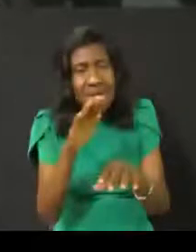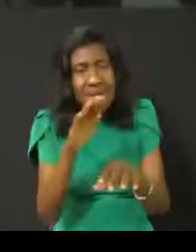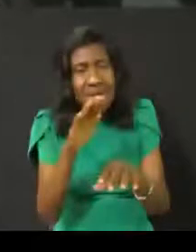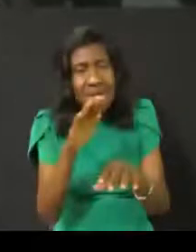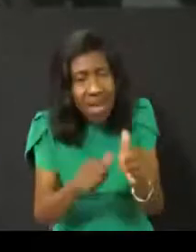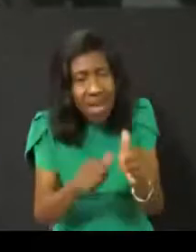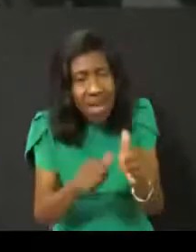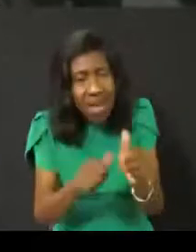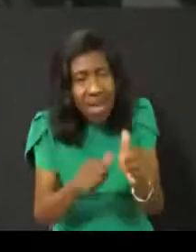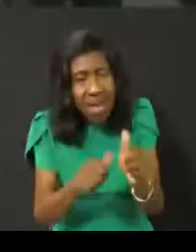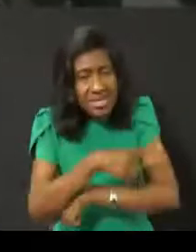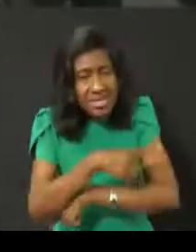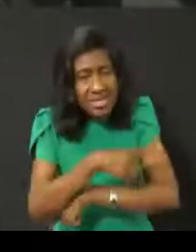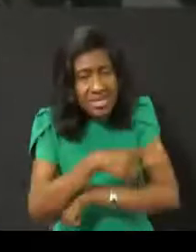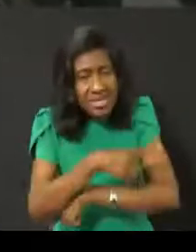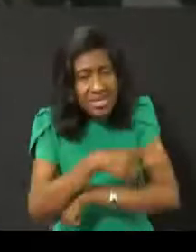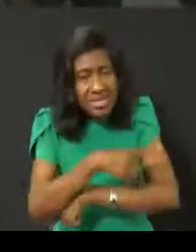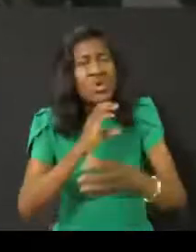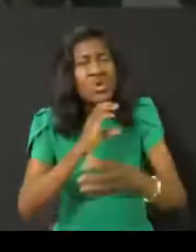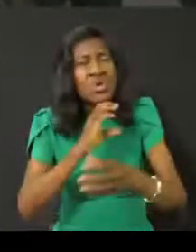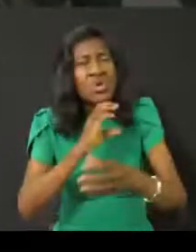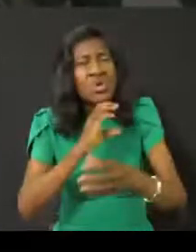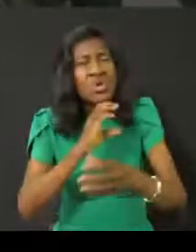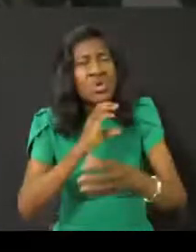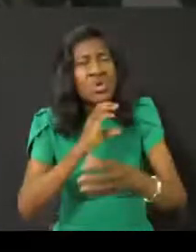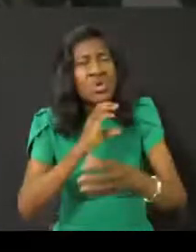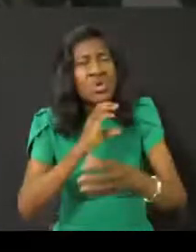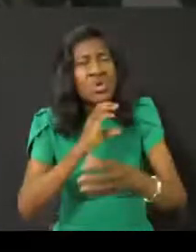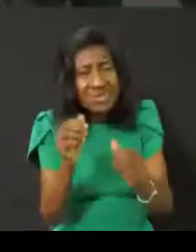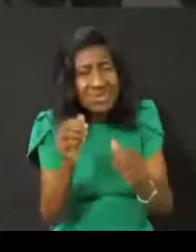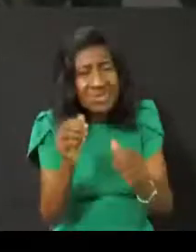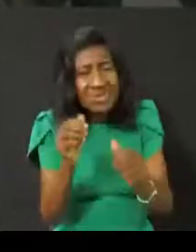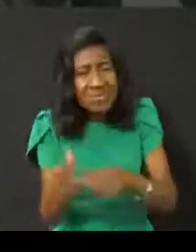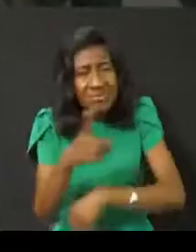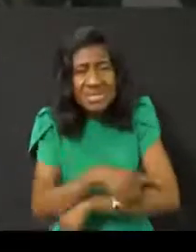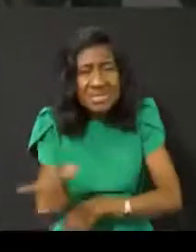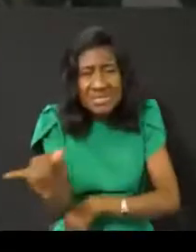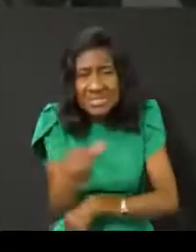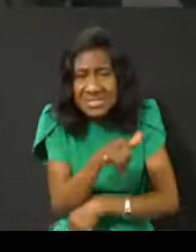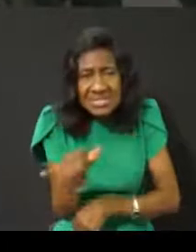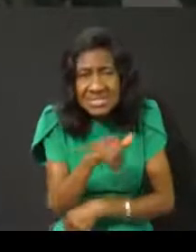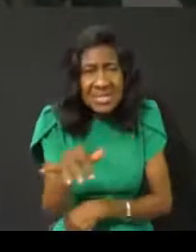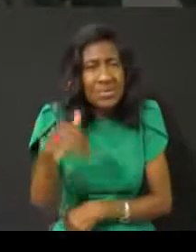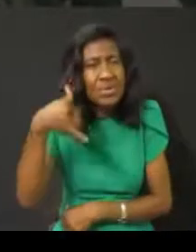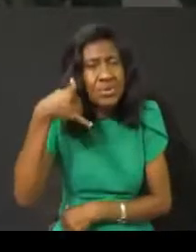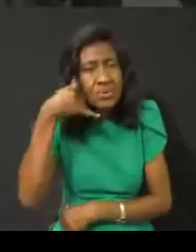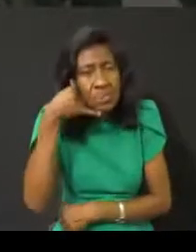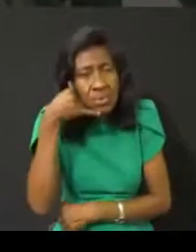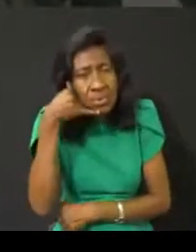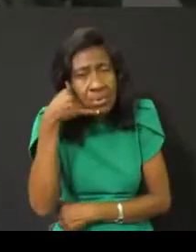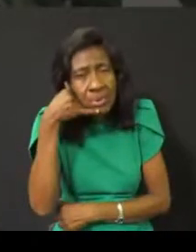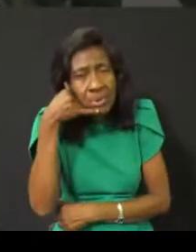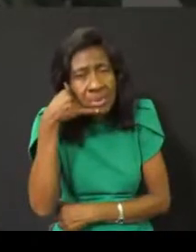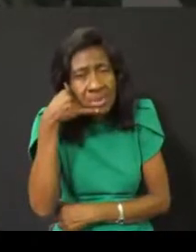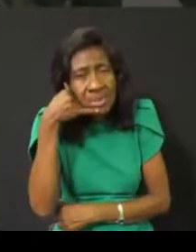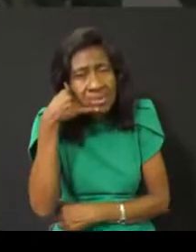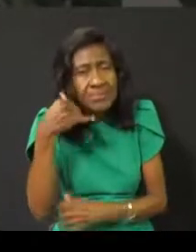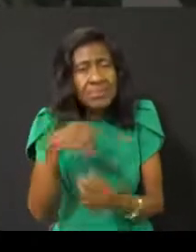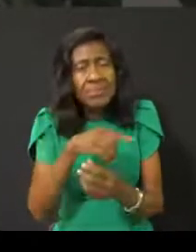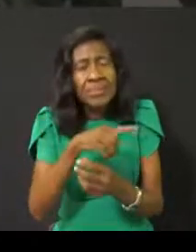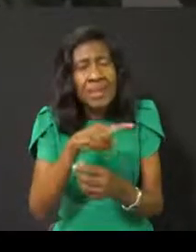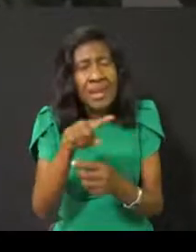have that communication level. It's the same as if you're calling in to a family and finding out about